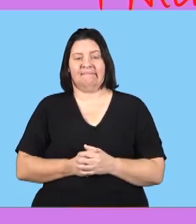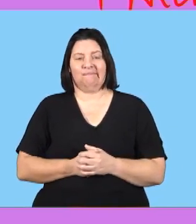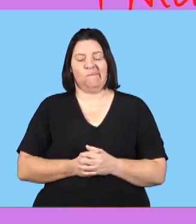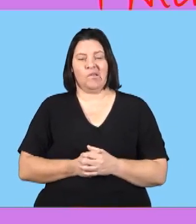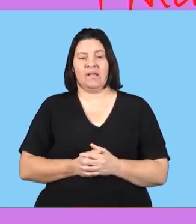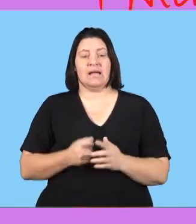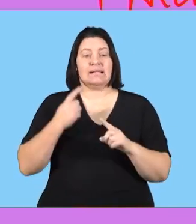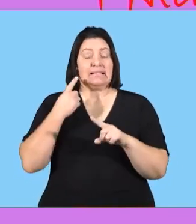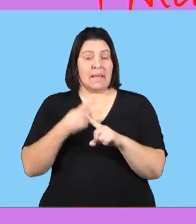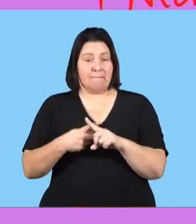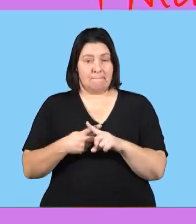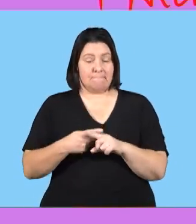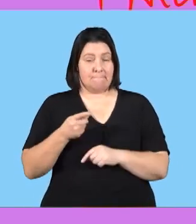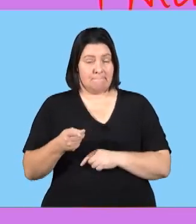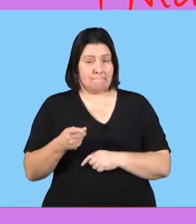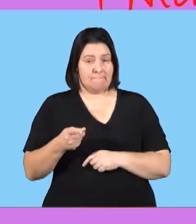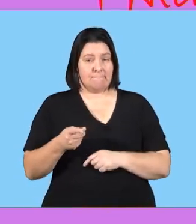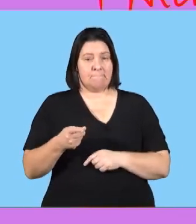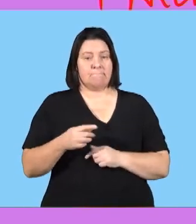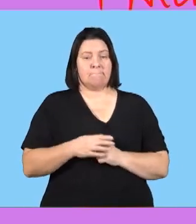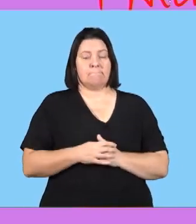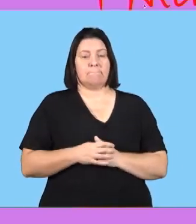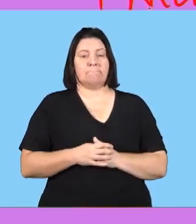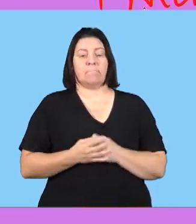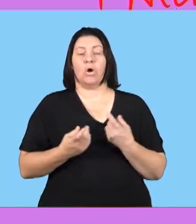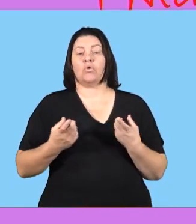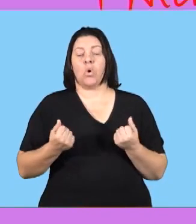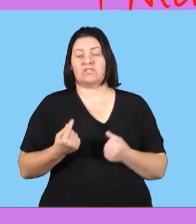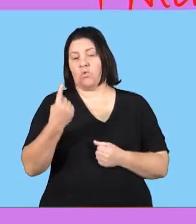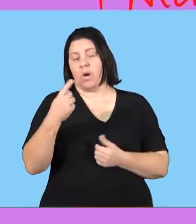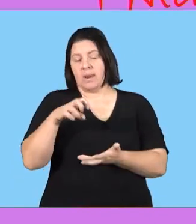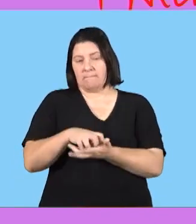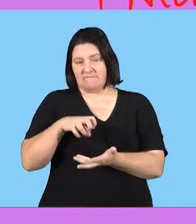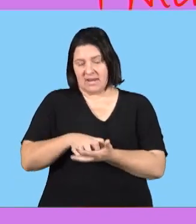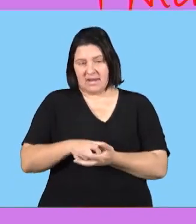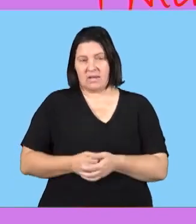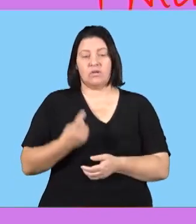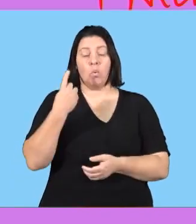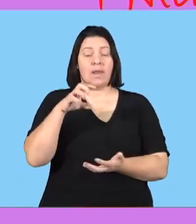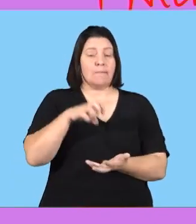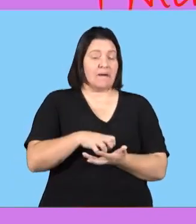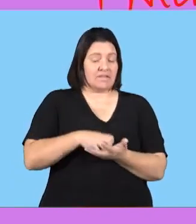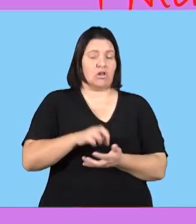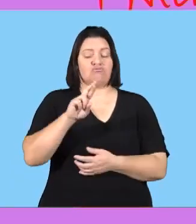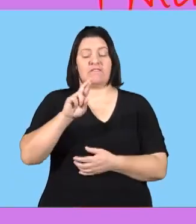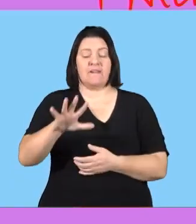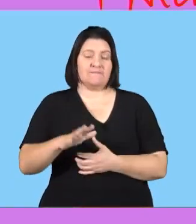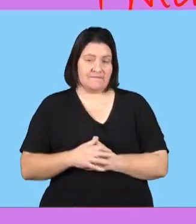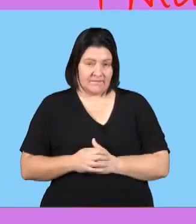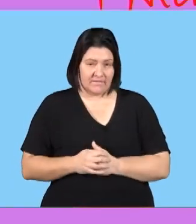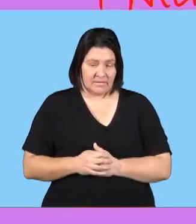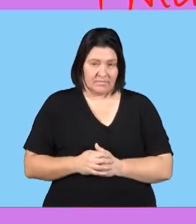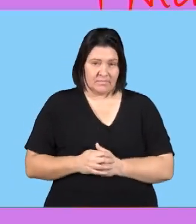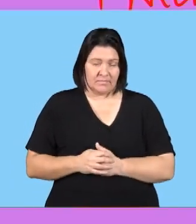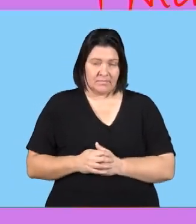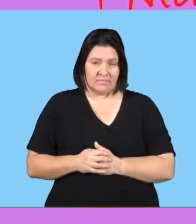And then we multiply this by the cost for 1 muffin. We said 1 muffin is